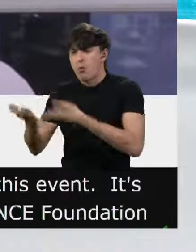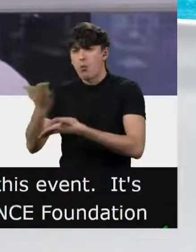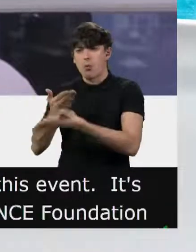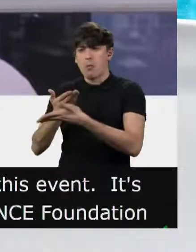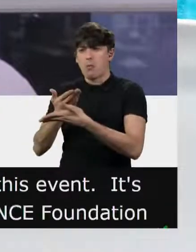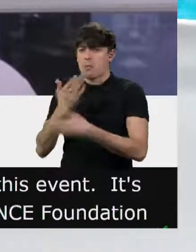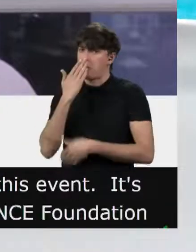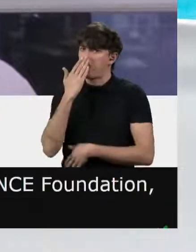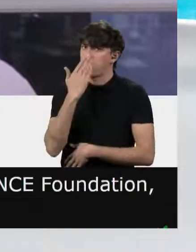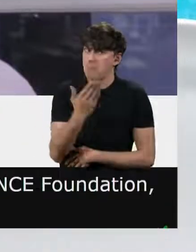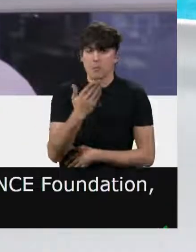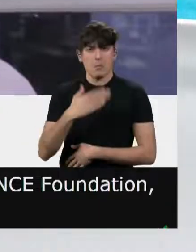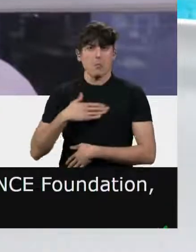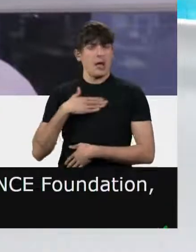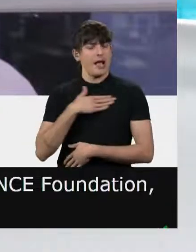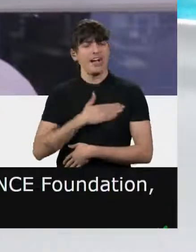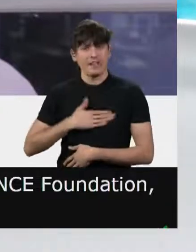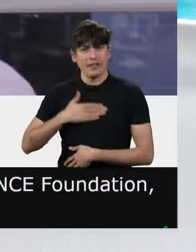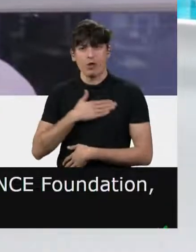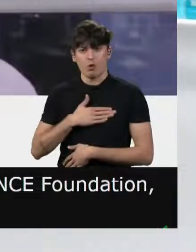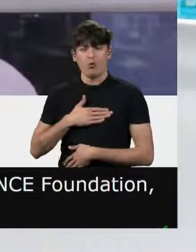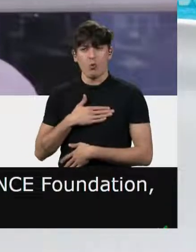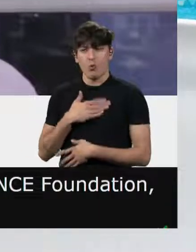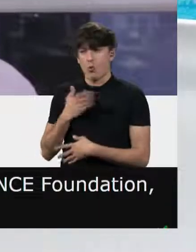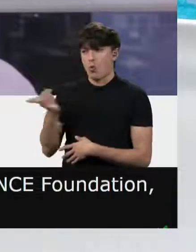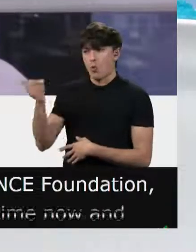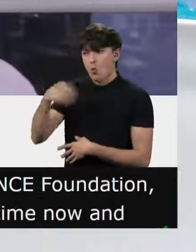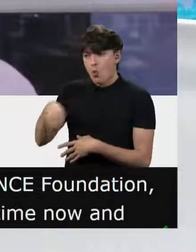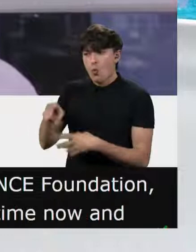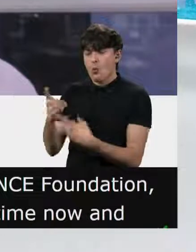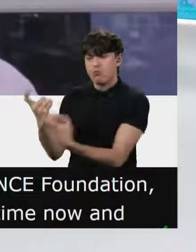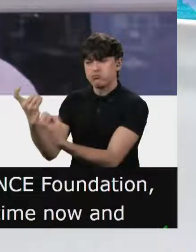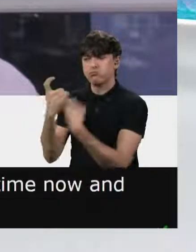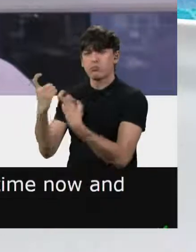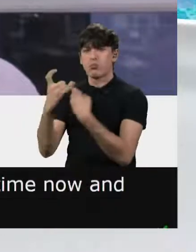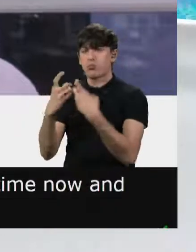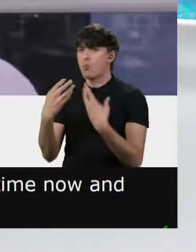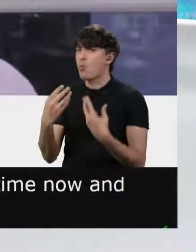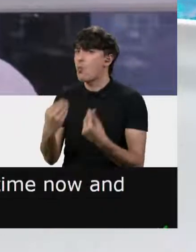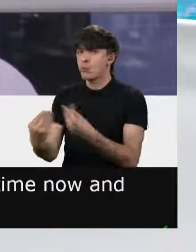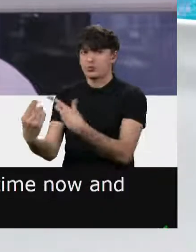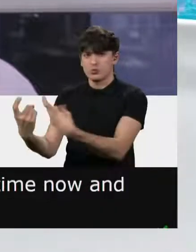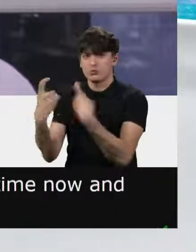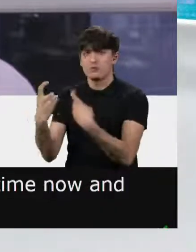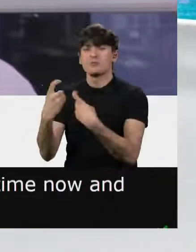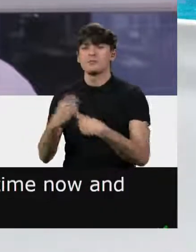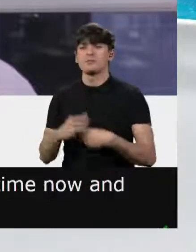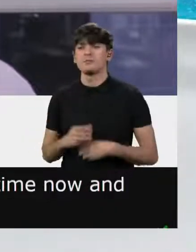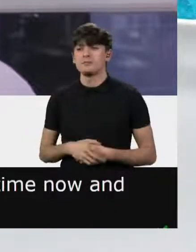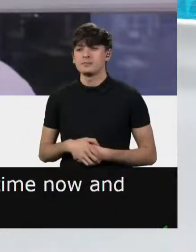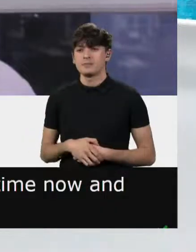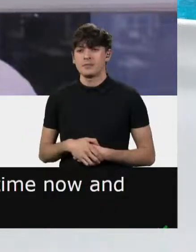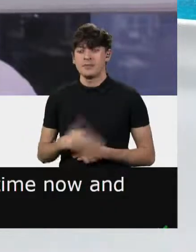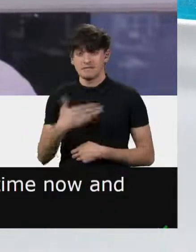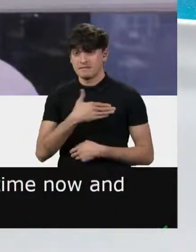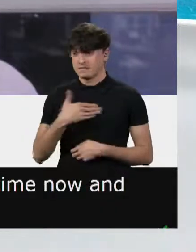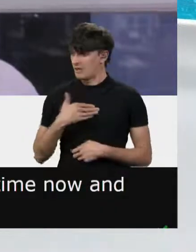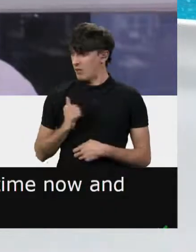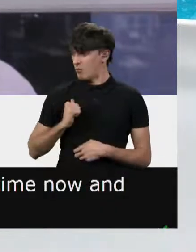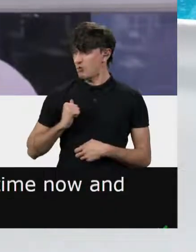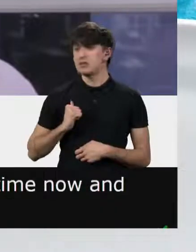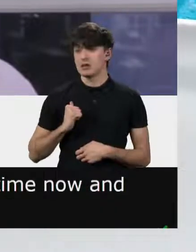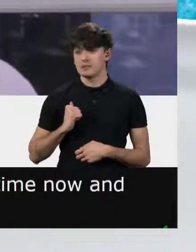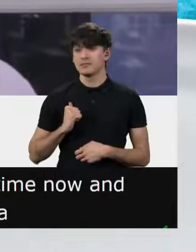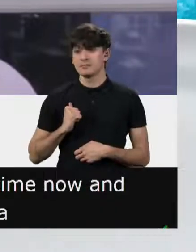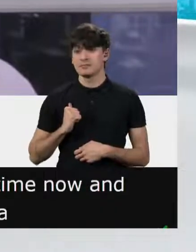time now, and we're very, very happy. You're teaching us quite a bit. So we want to